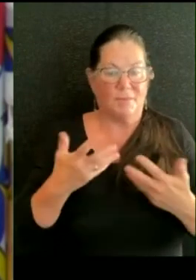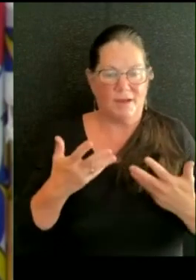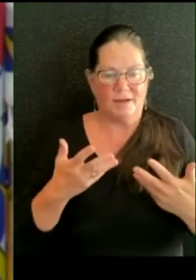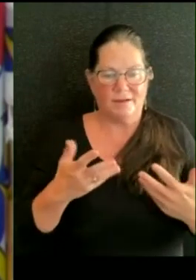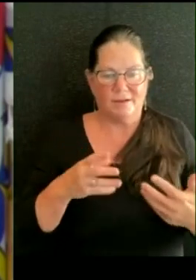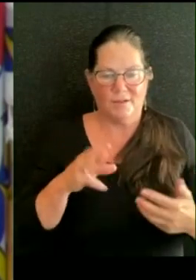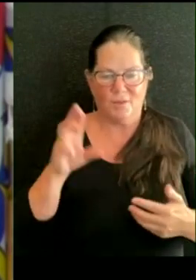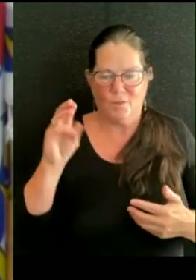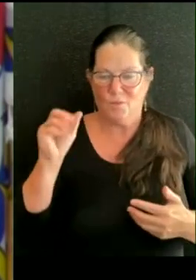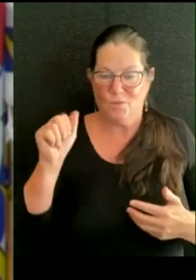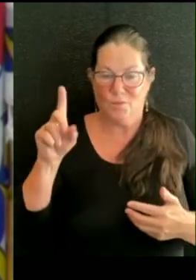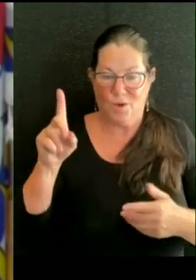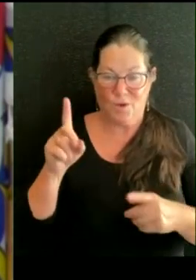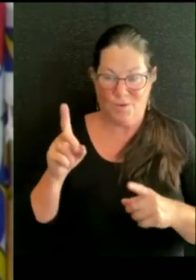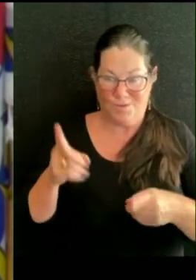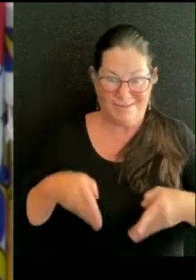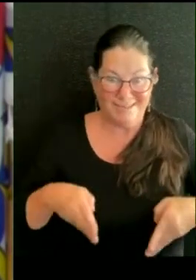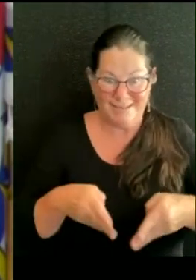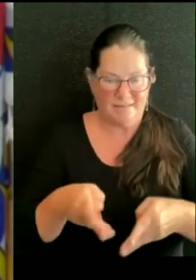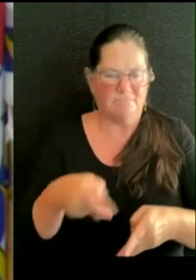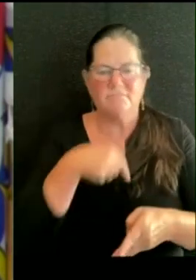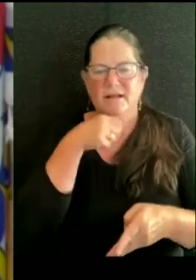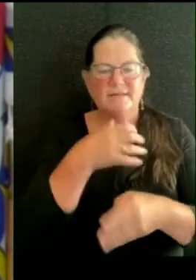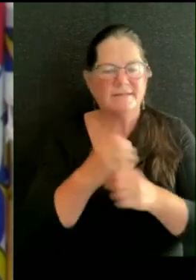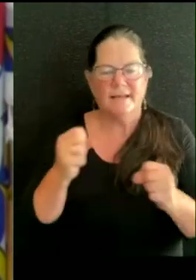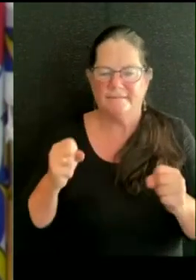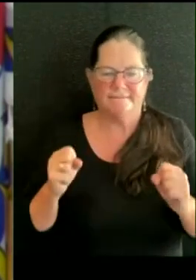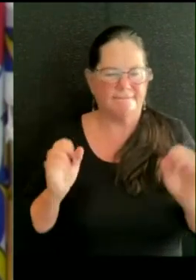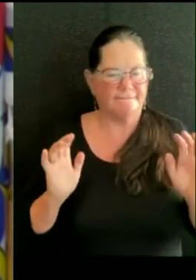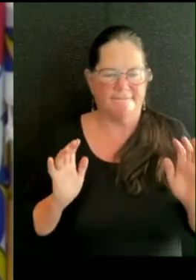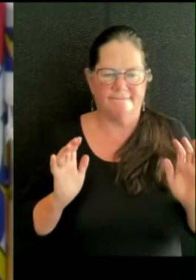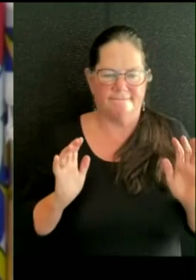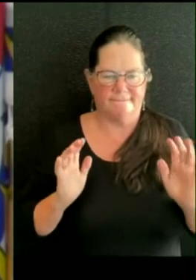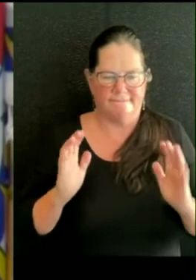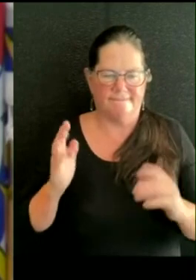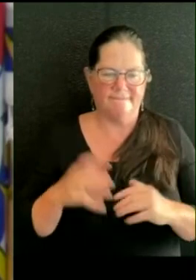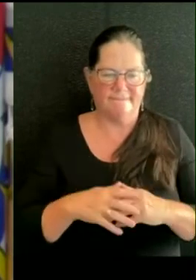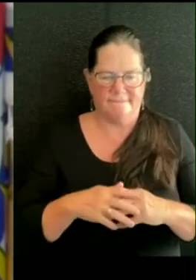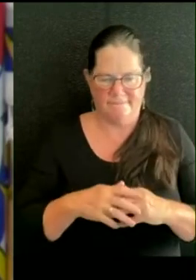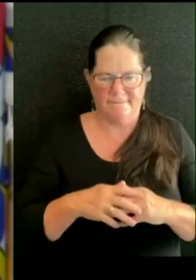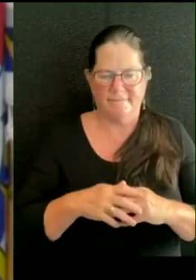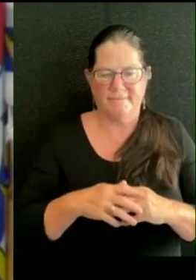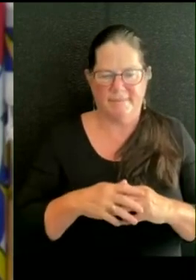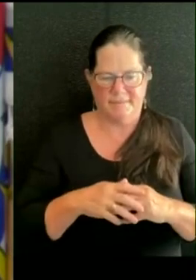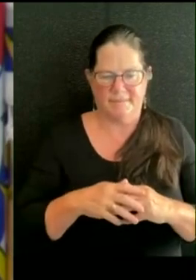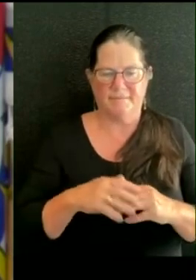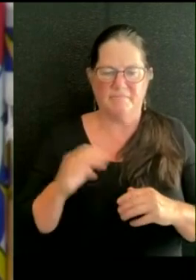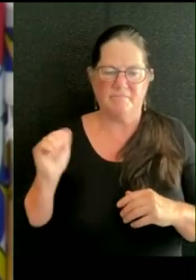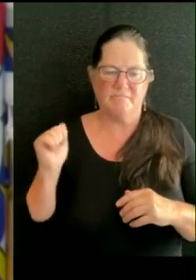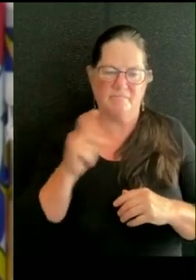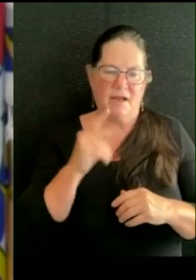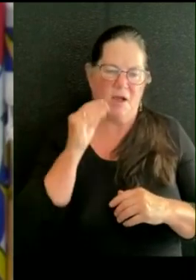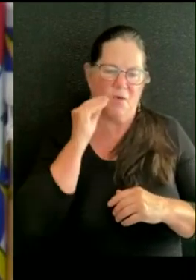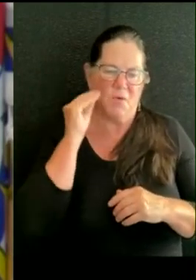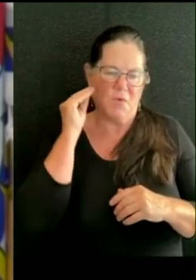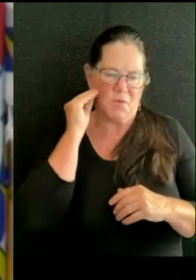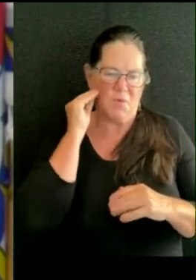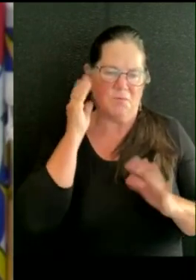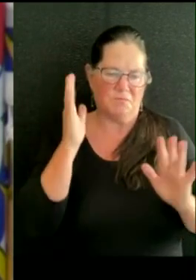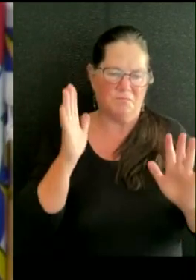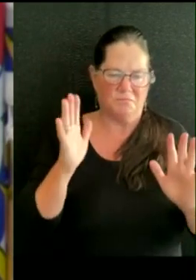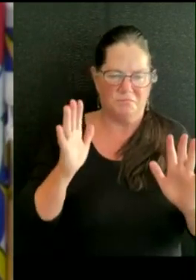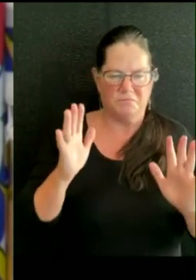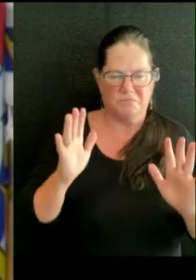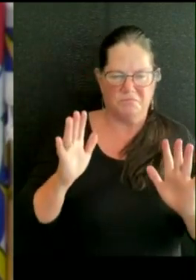house. The return is going to be staged. It's going to be incremental, as we said, and it's going to be, in